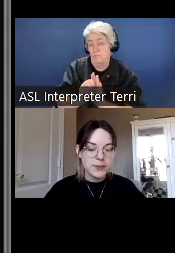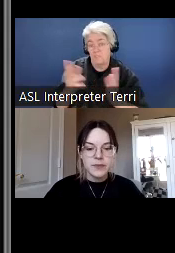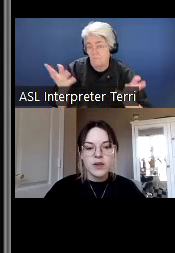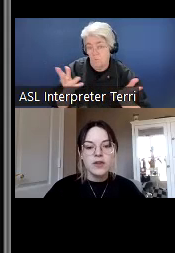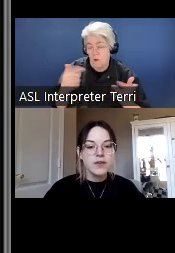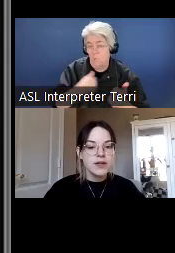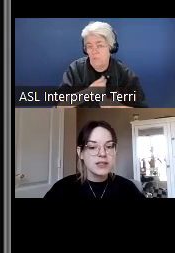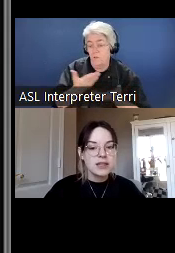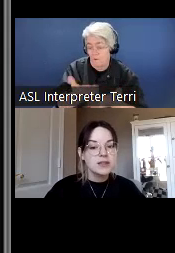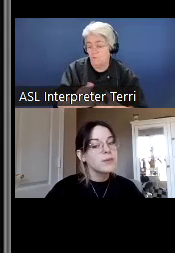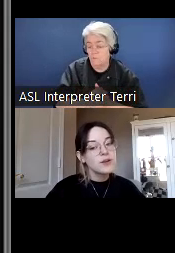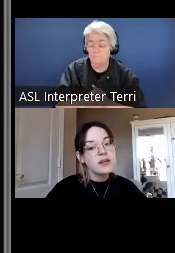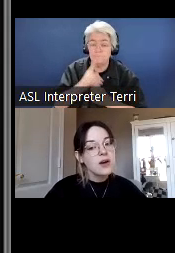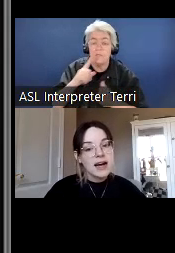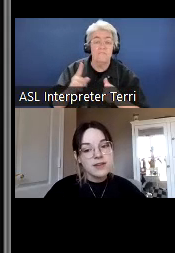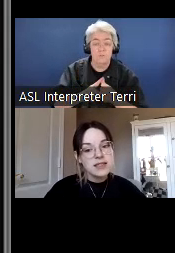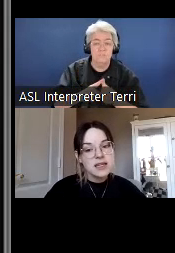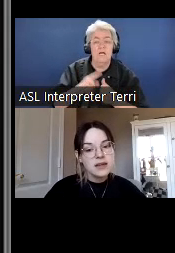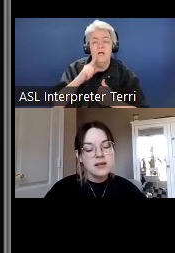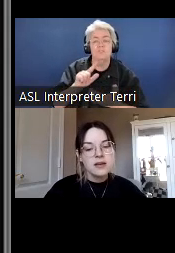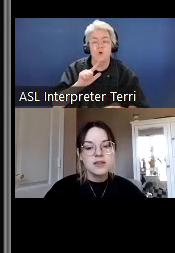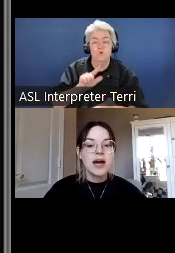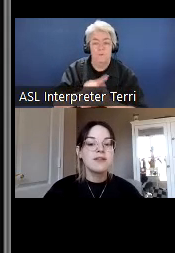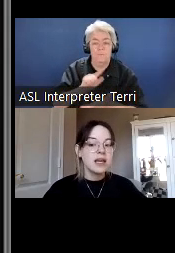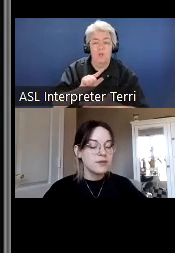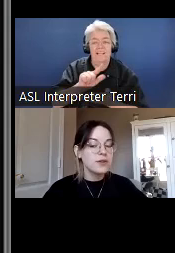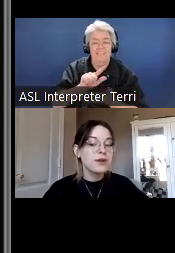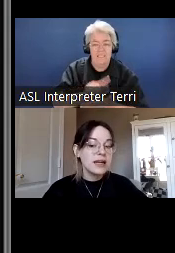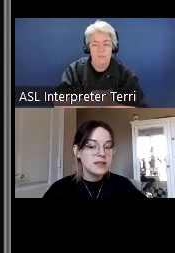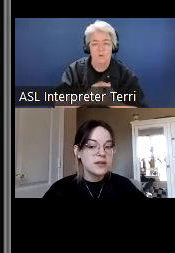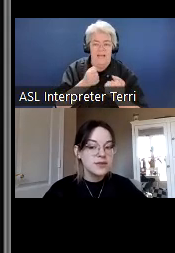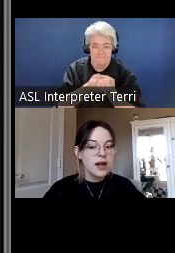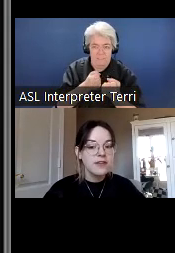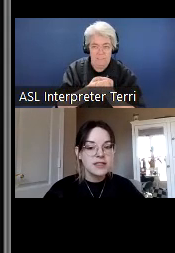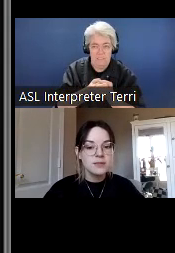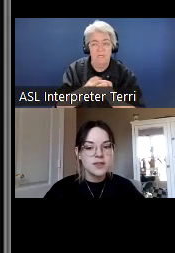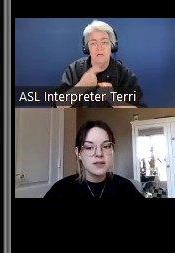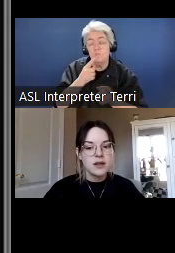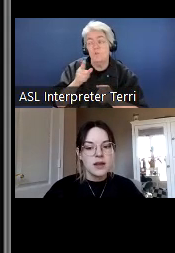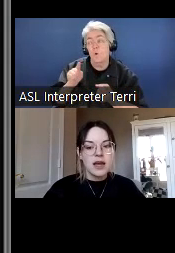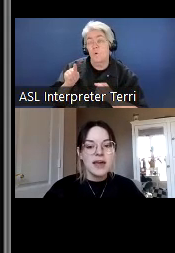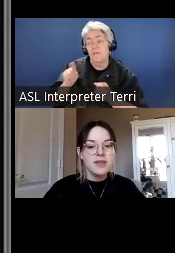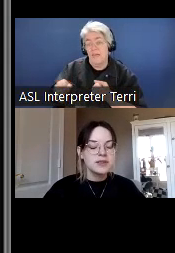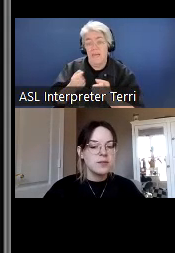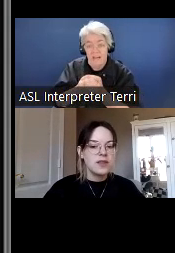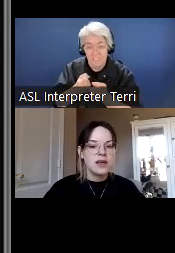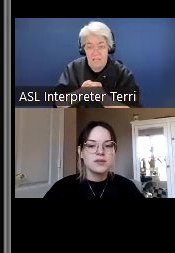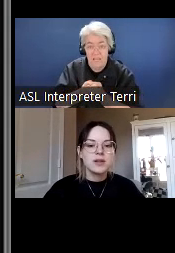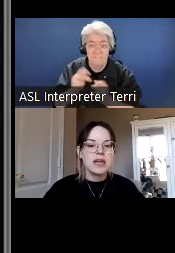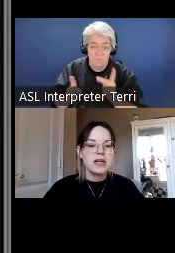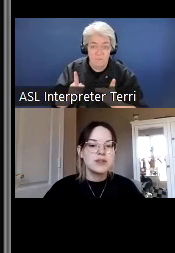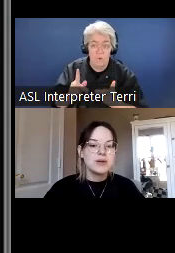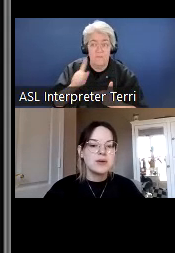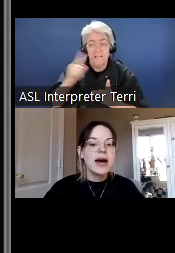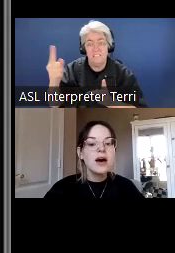be. The first is criminal legal advocacy, so advocating for the rights of crime victims. And those can be